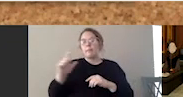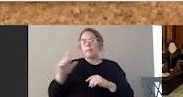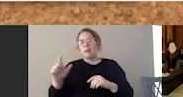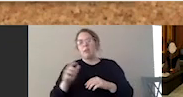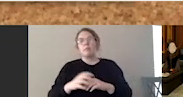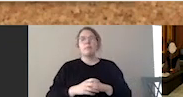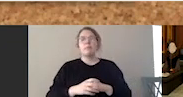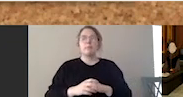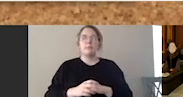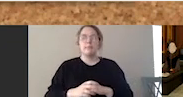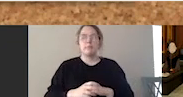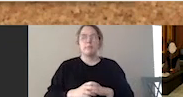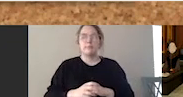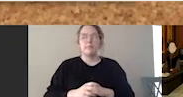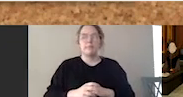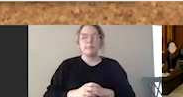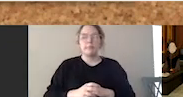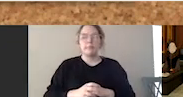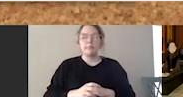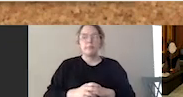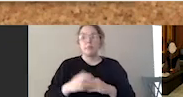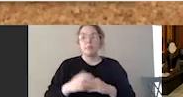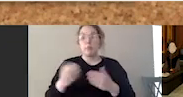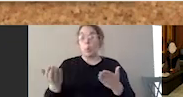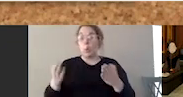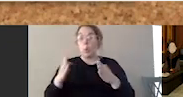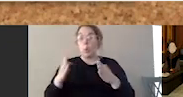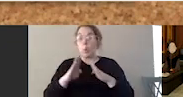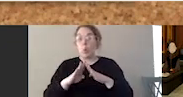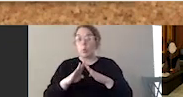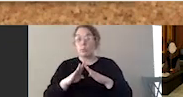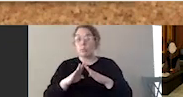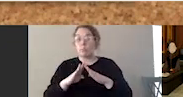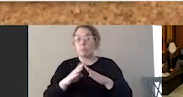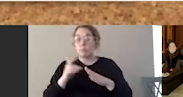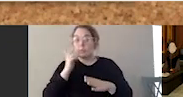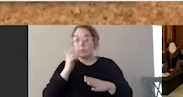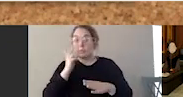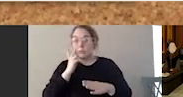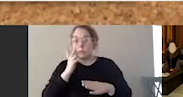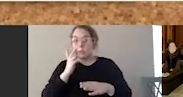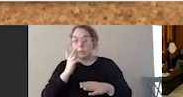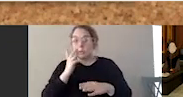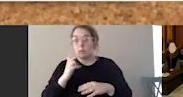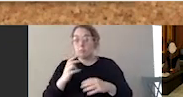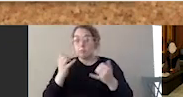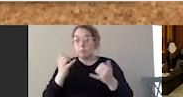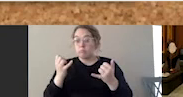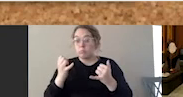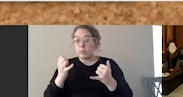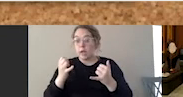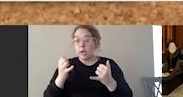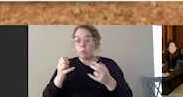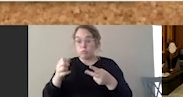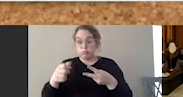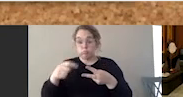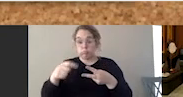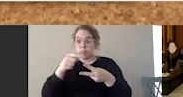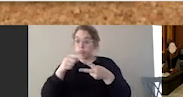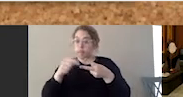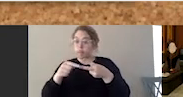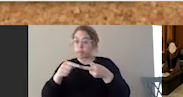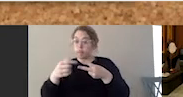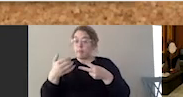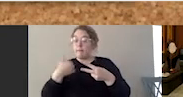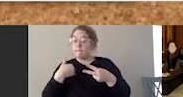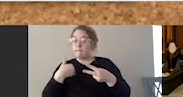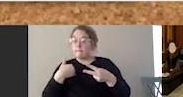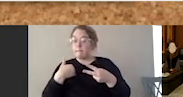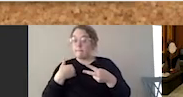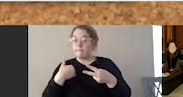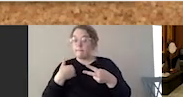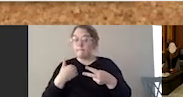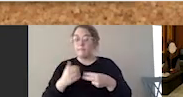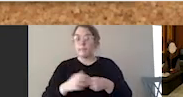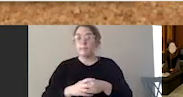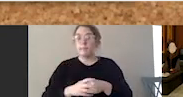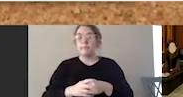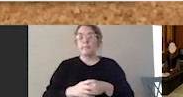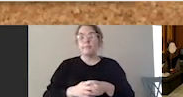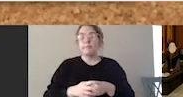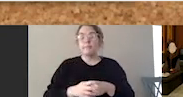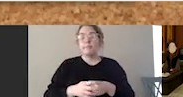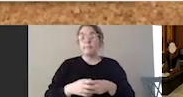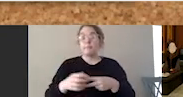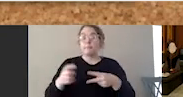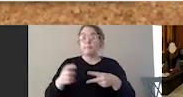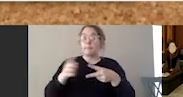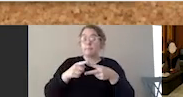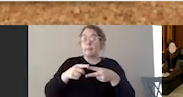And once we close this, we'll see that the system has given us our 2 options. We have stand up and greet the student